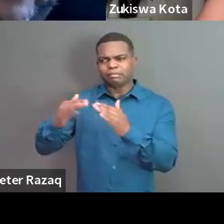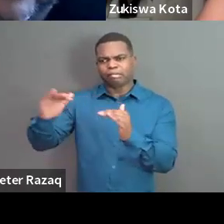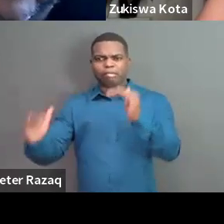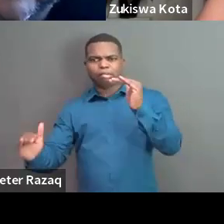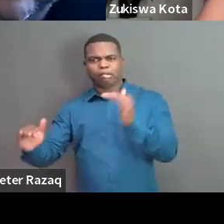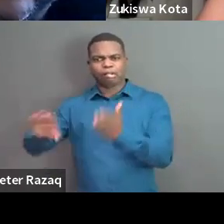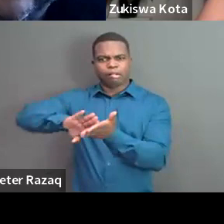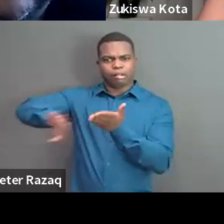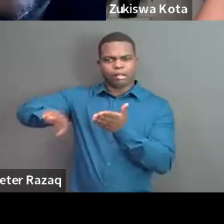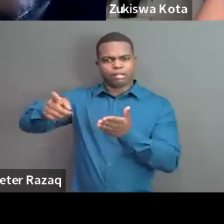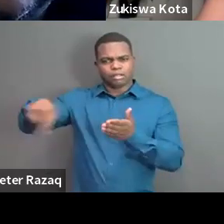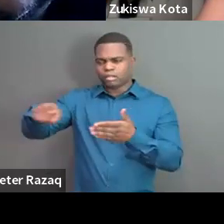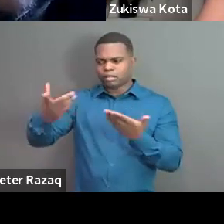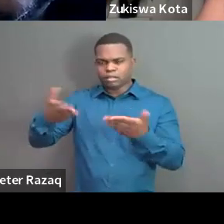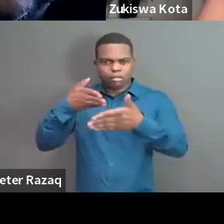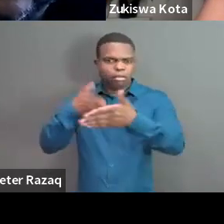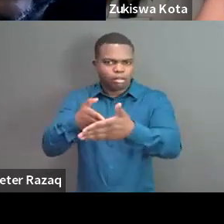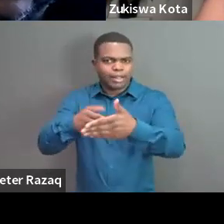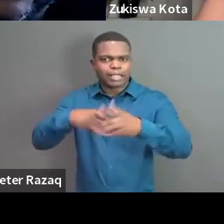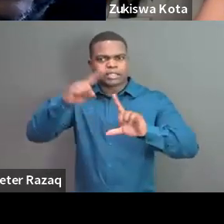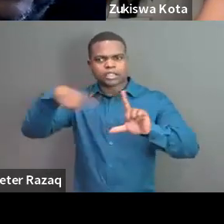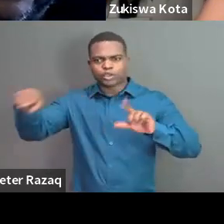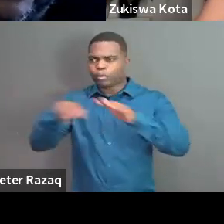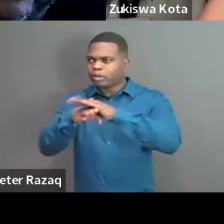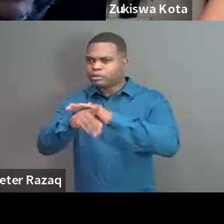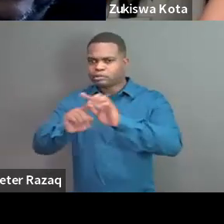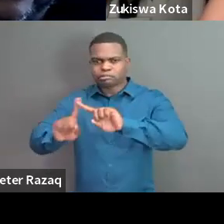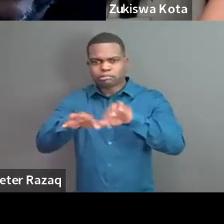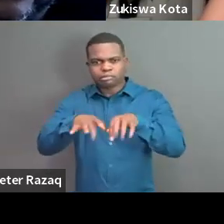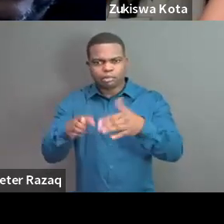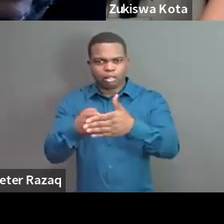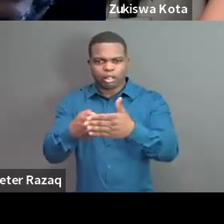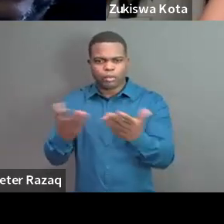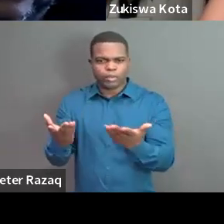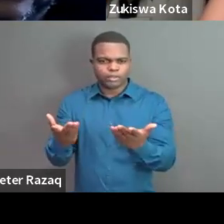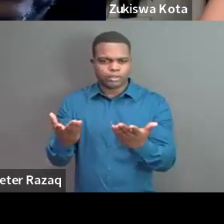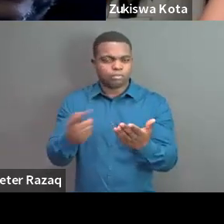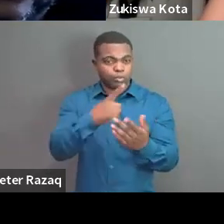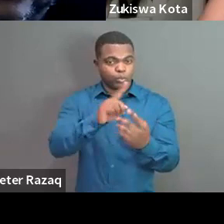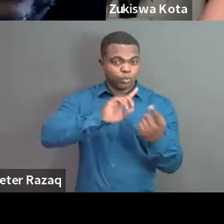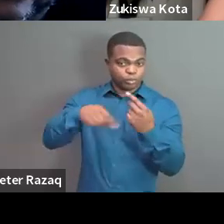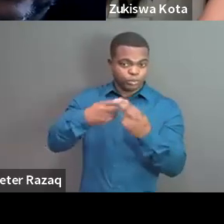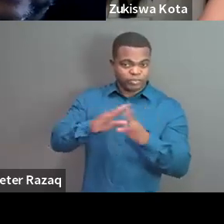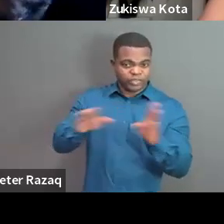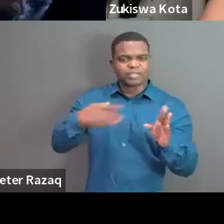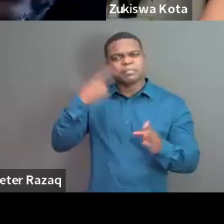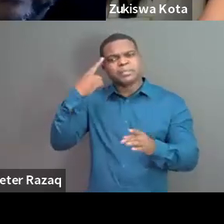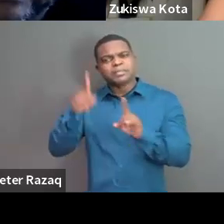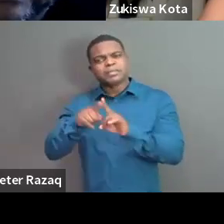covered in that regard. Perhaps I'm noting our time and really wanting to be sure that we do also